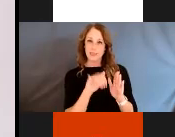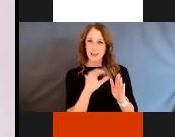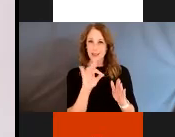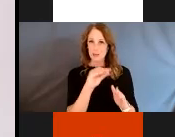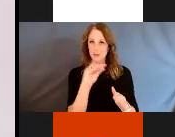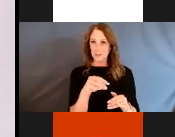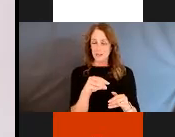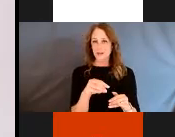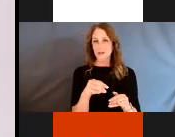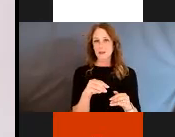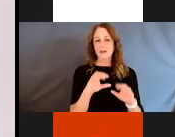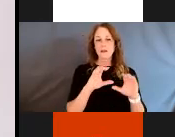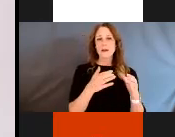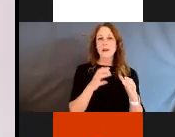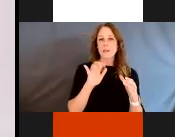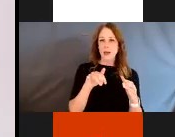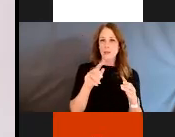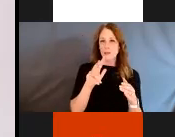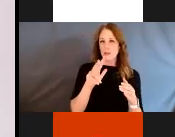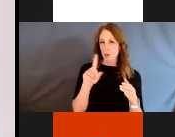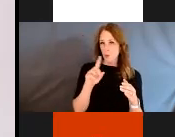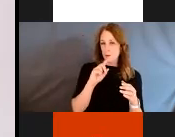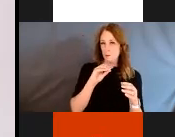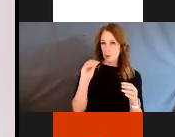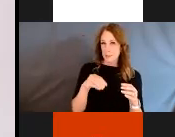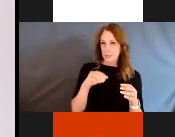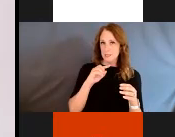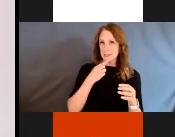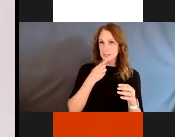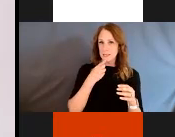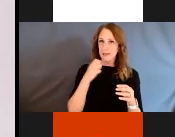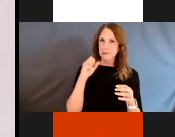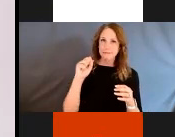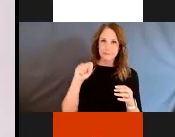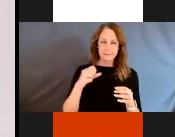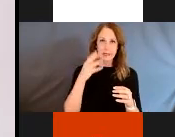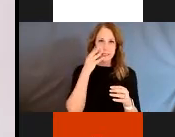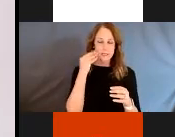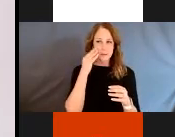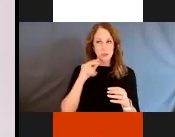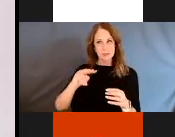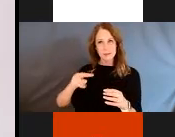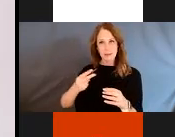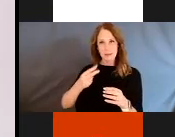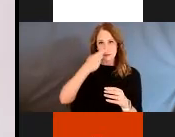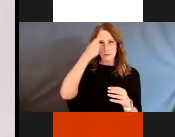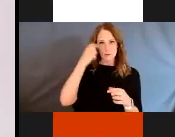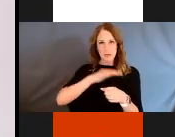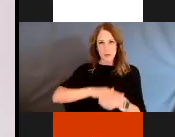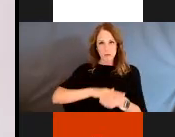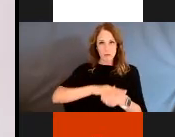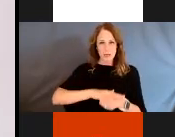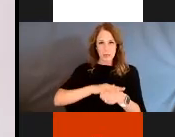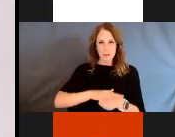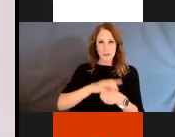31% of the survey respondents reported experiencing secondary traumatic stress due to directly working with a